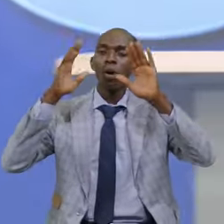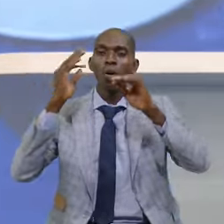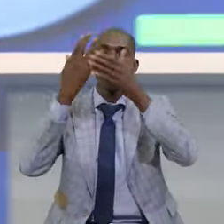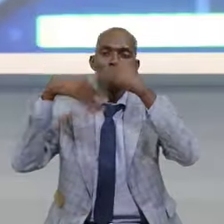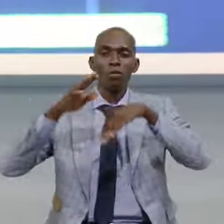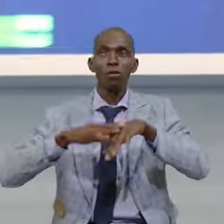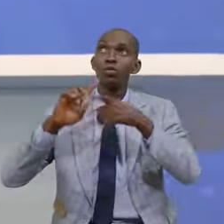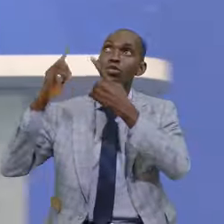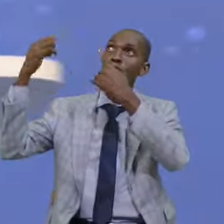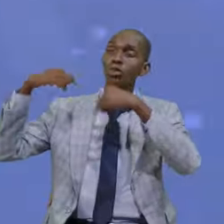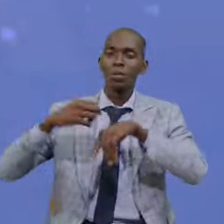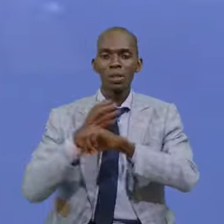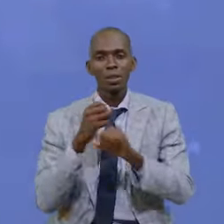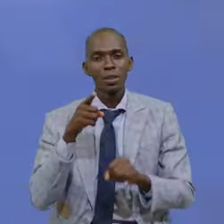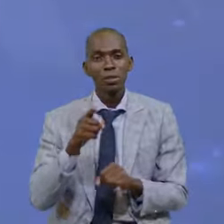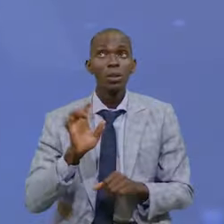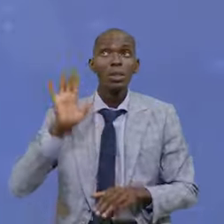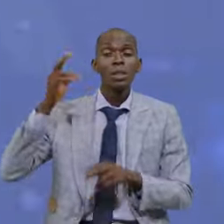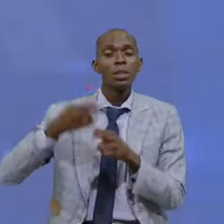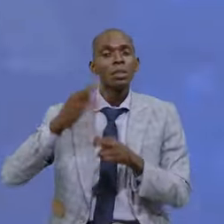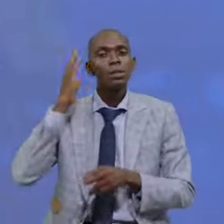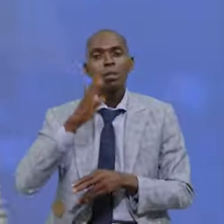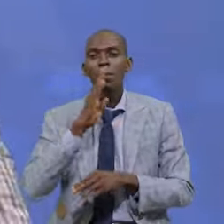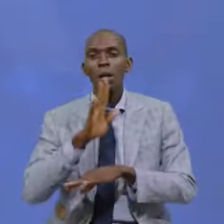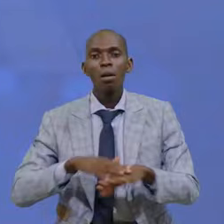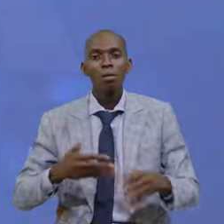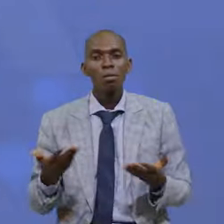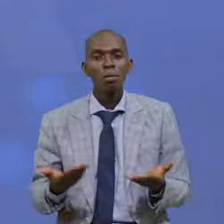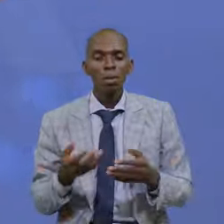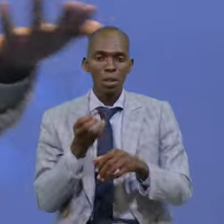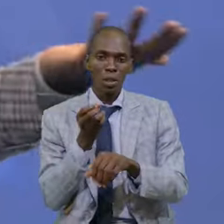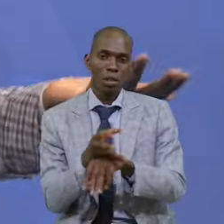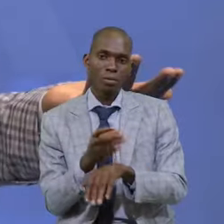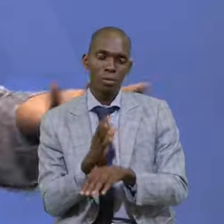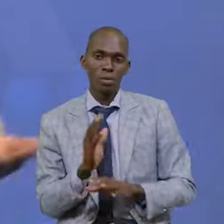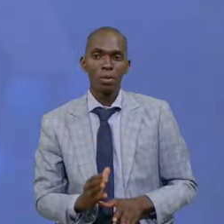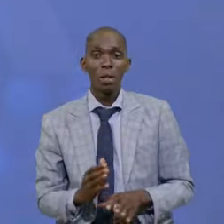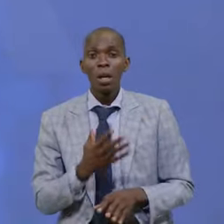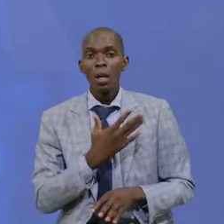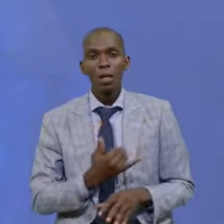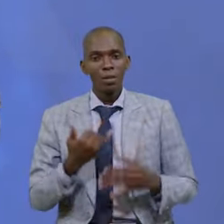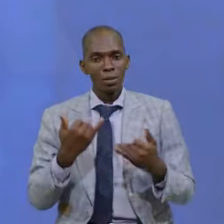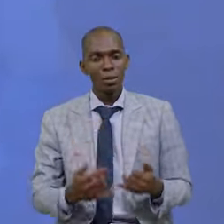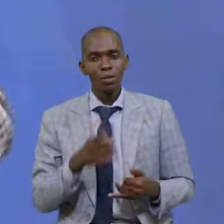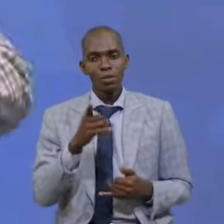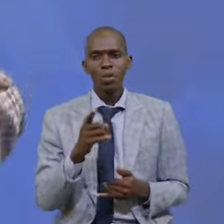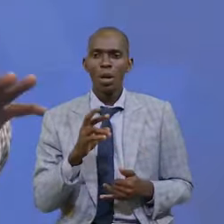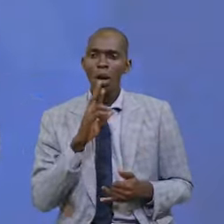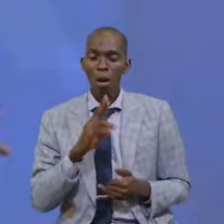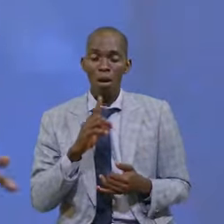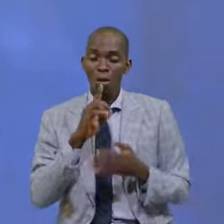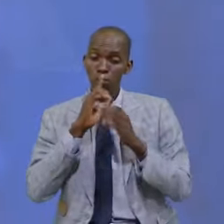you. His name shall be called Counselor. And now you are carnal, and in